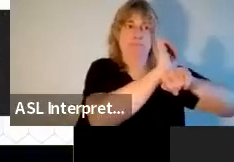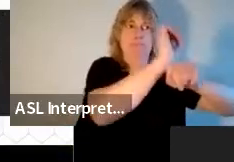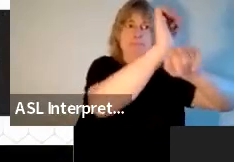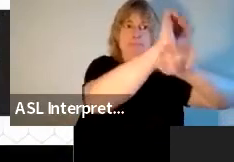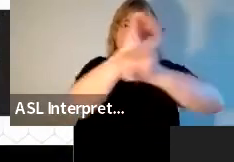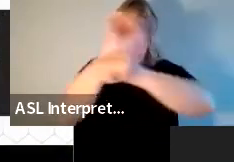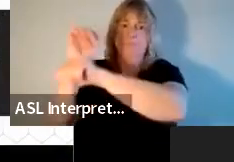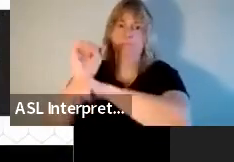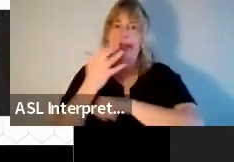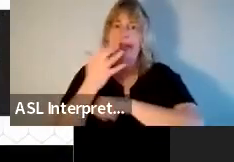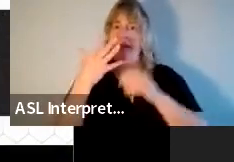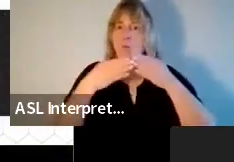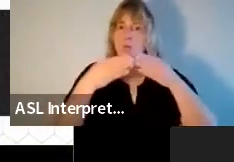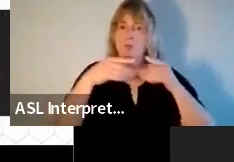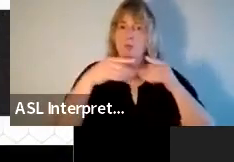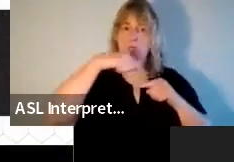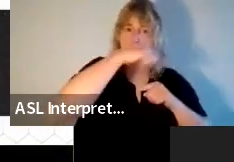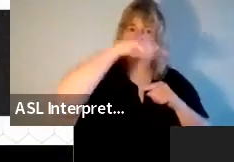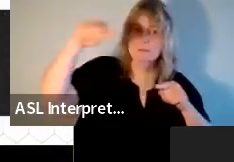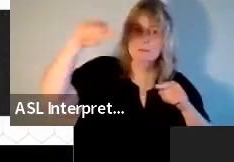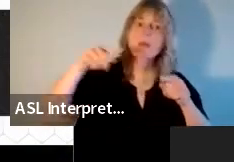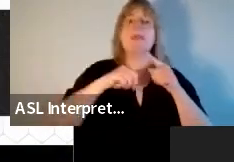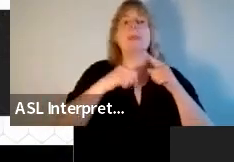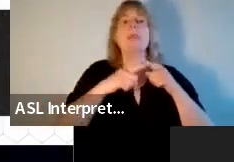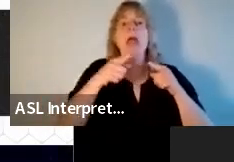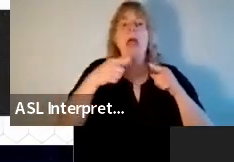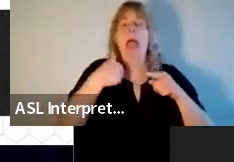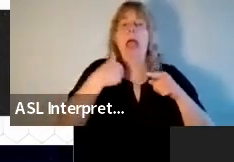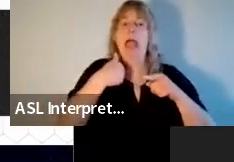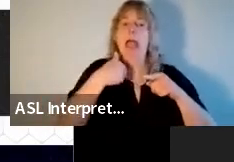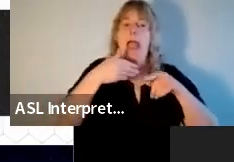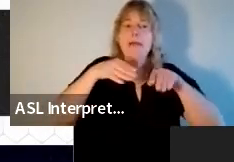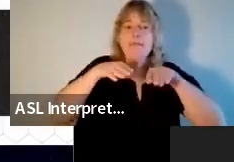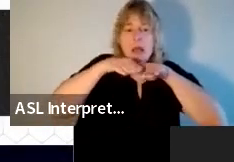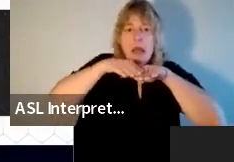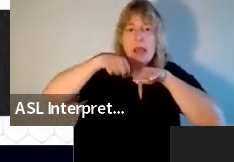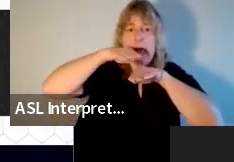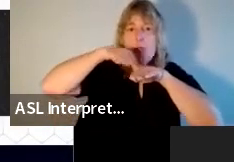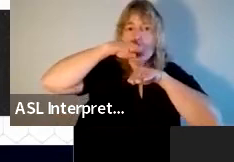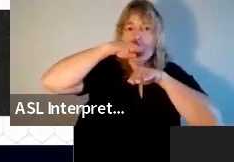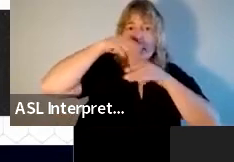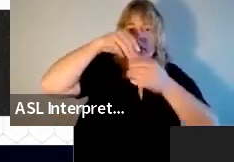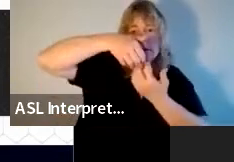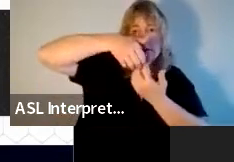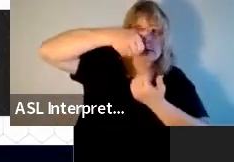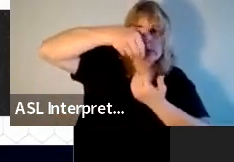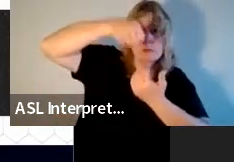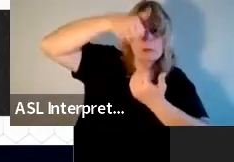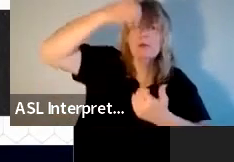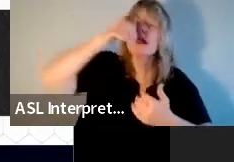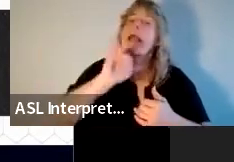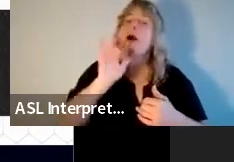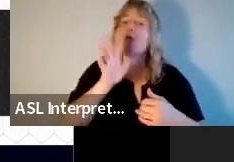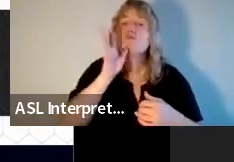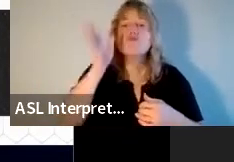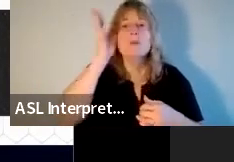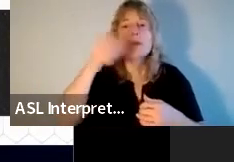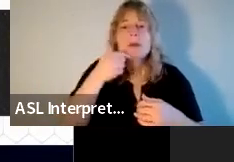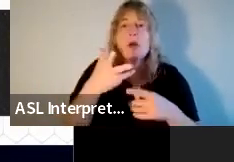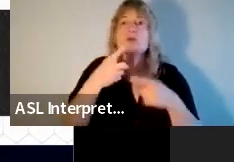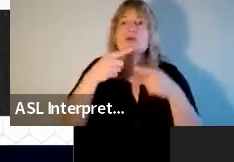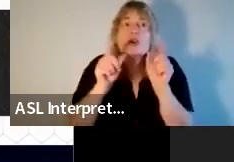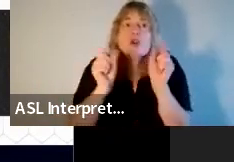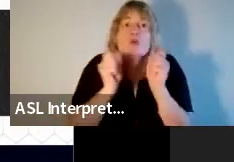your grandparents told you in the Michigan winter to wear layers, because each layer traps half of the heat going up or coming out,